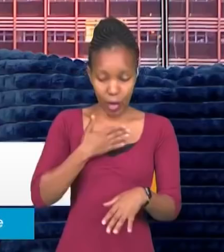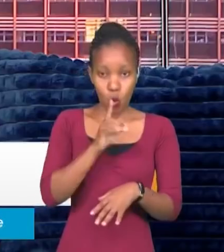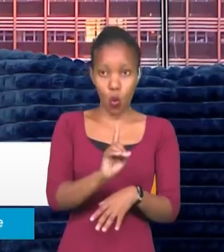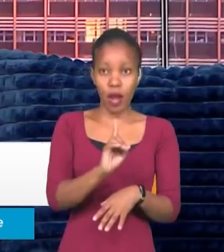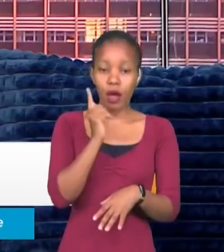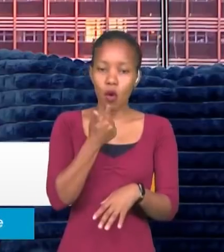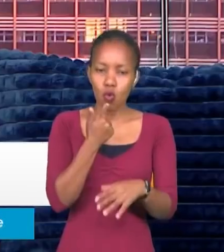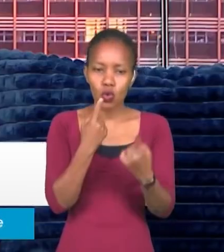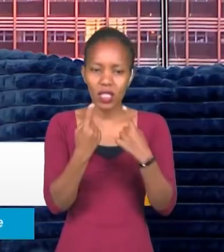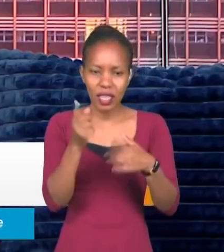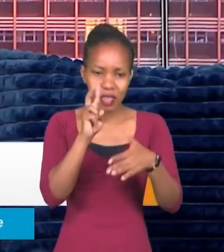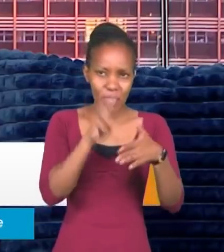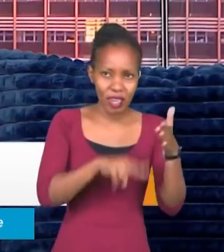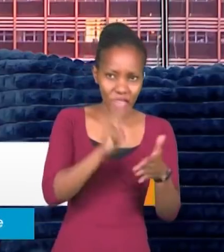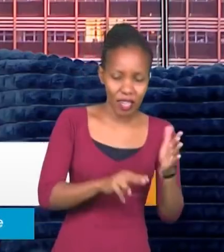that she reads